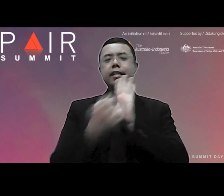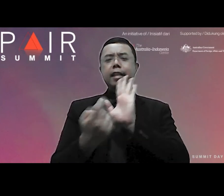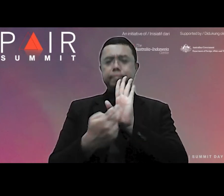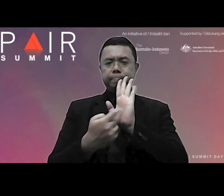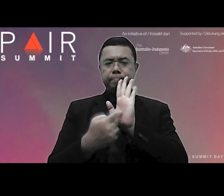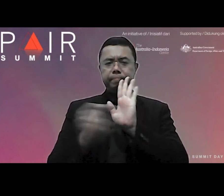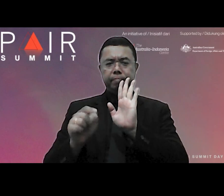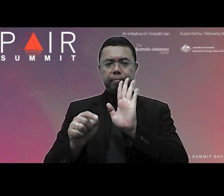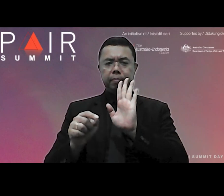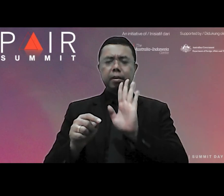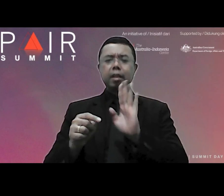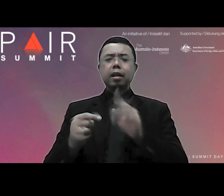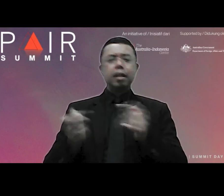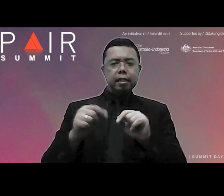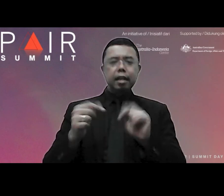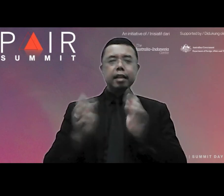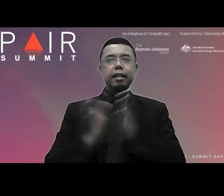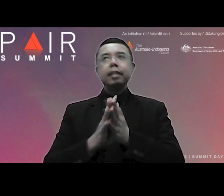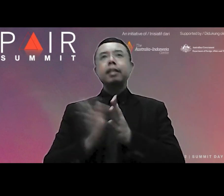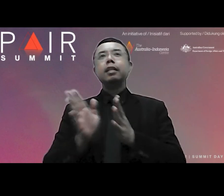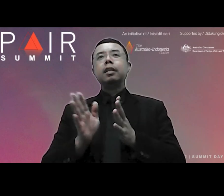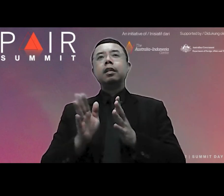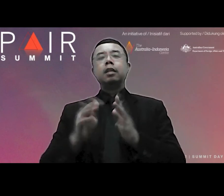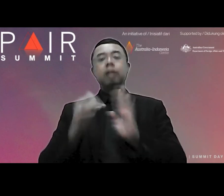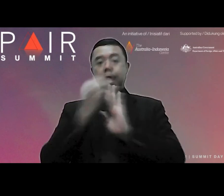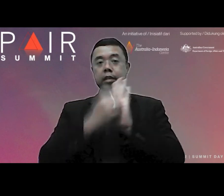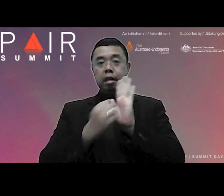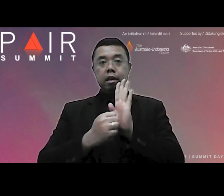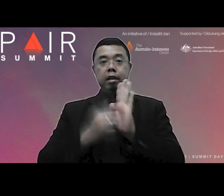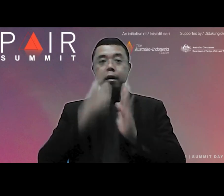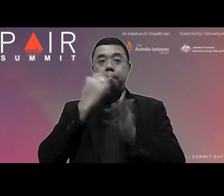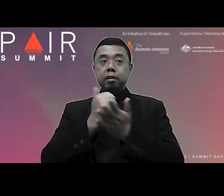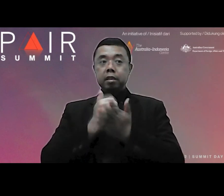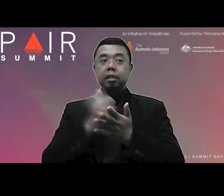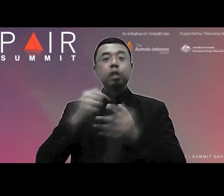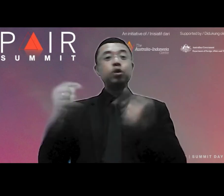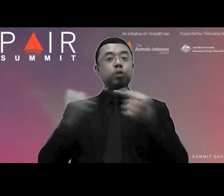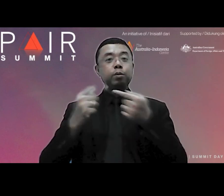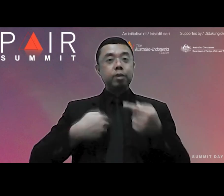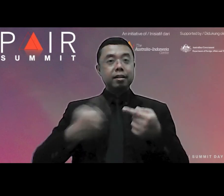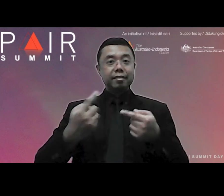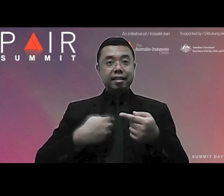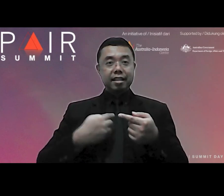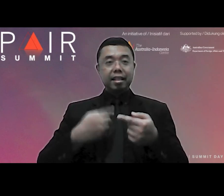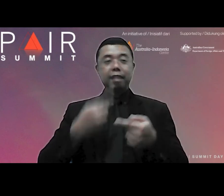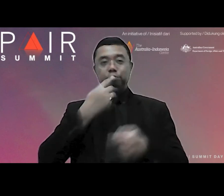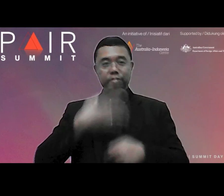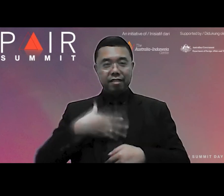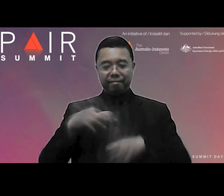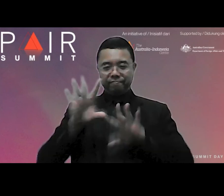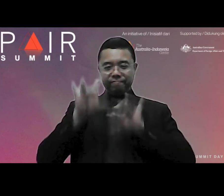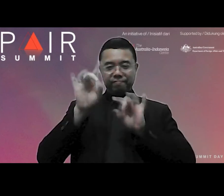best of the kind of relationships that we have between Australia and Indonesia, and we can see how our networks are supporting each